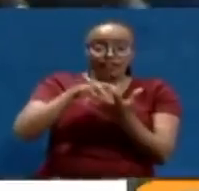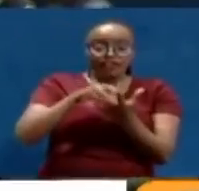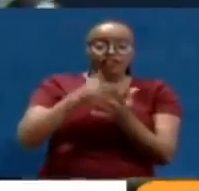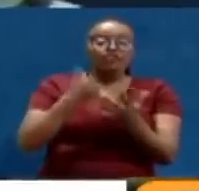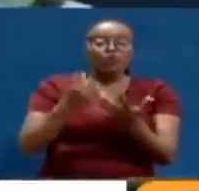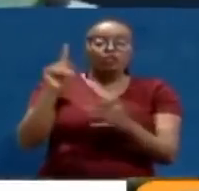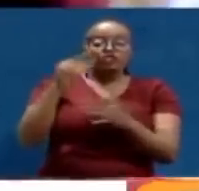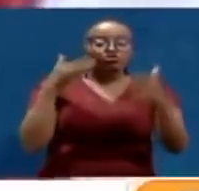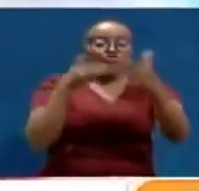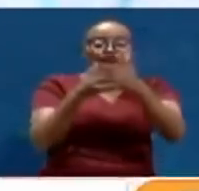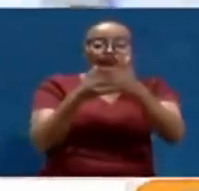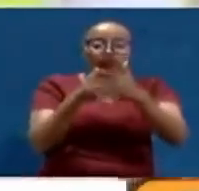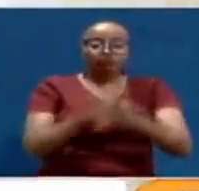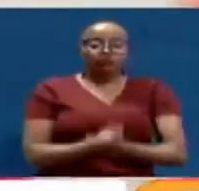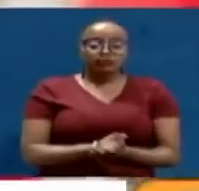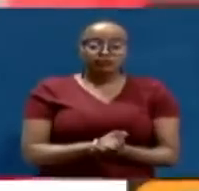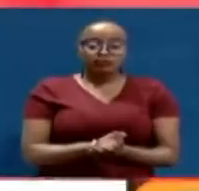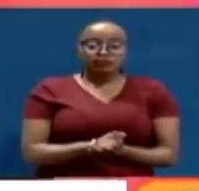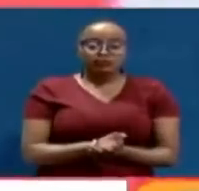was effectively stopped.